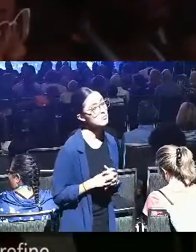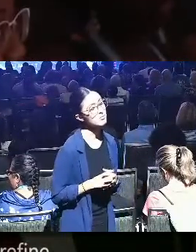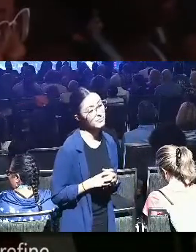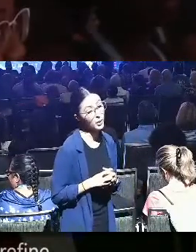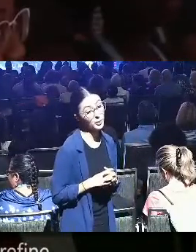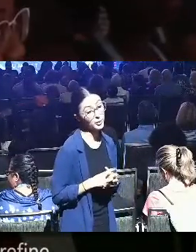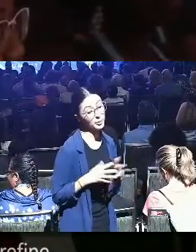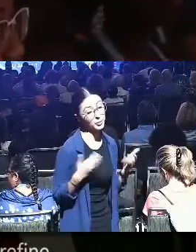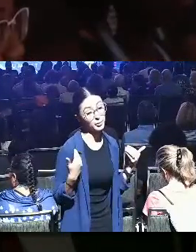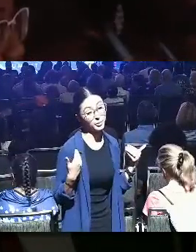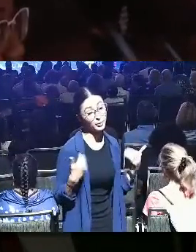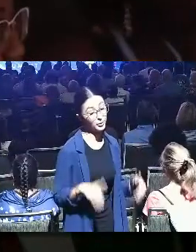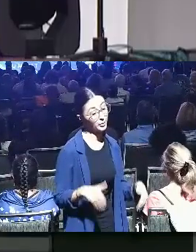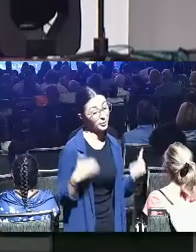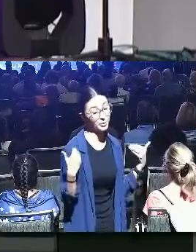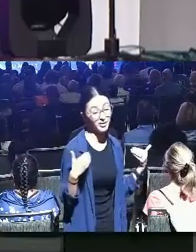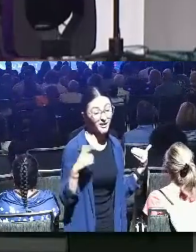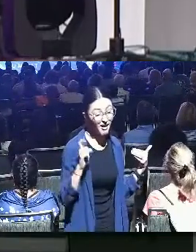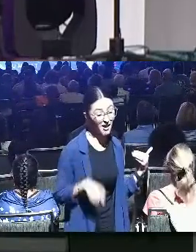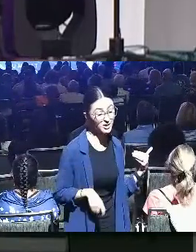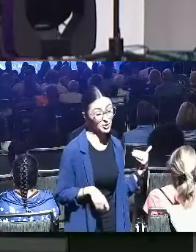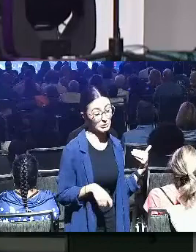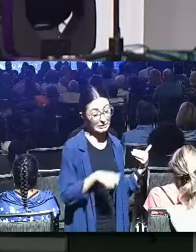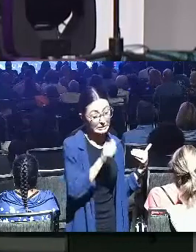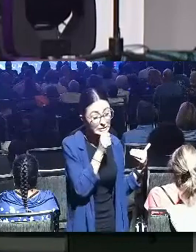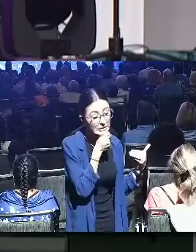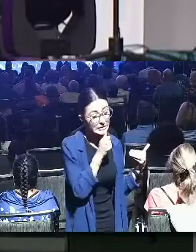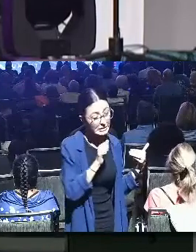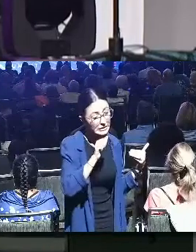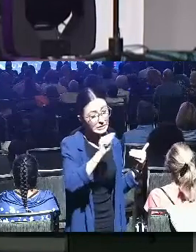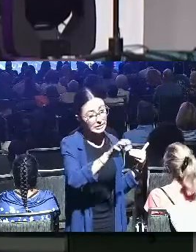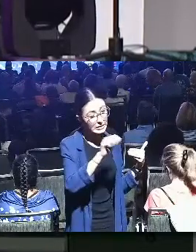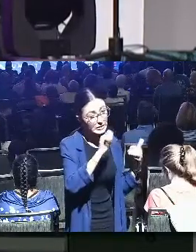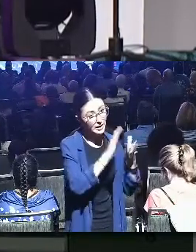Man, I had to get through that story, folks. That was a rough one.